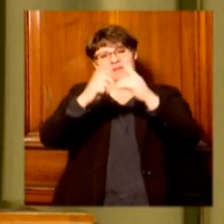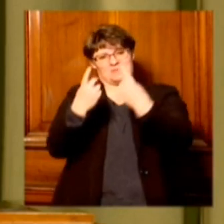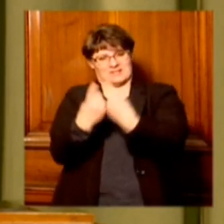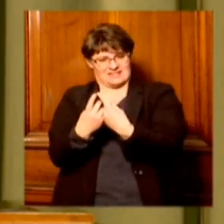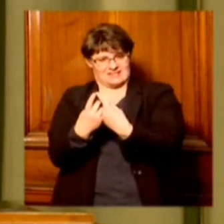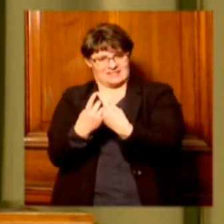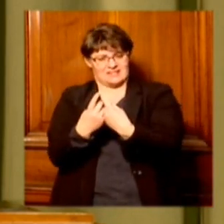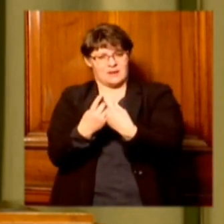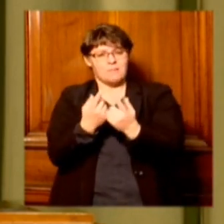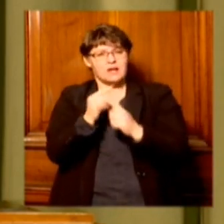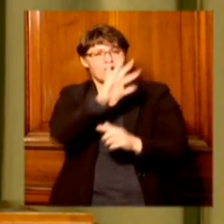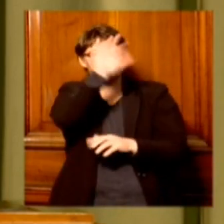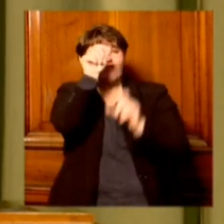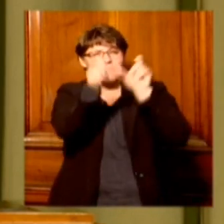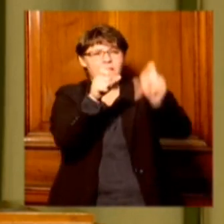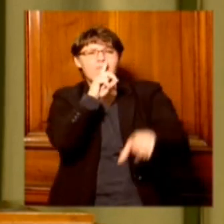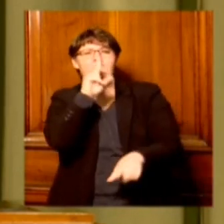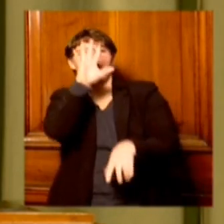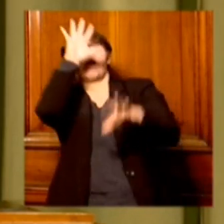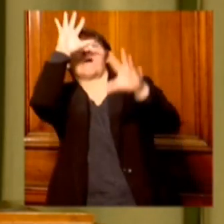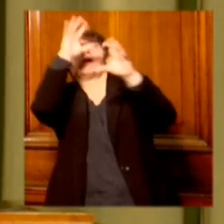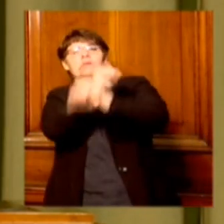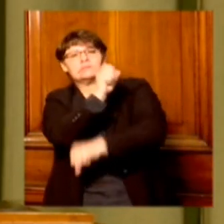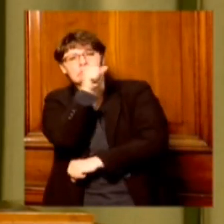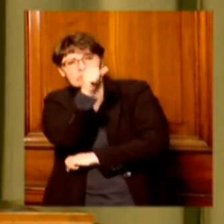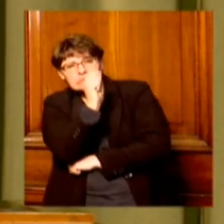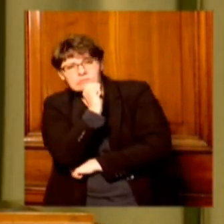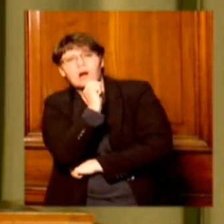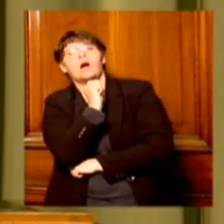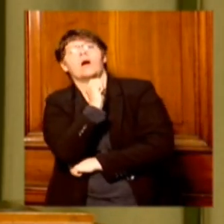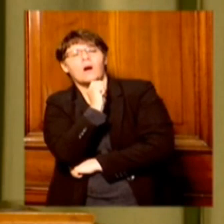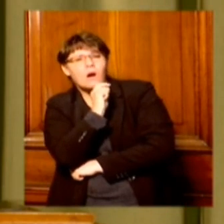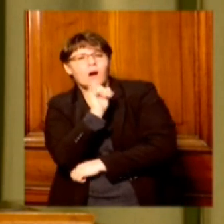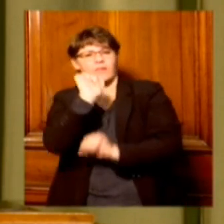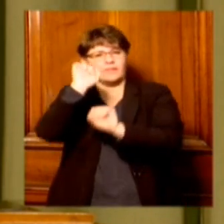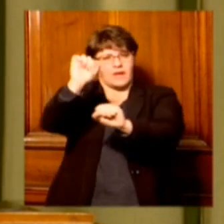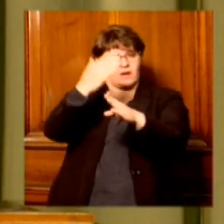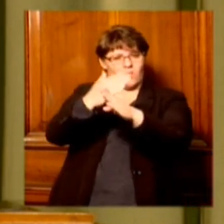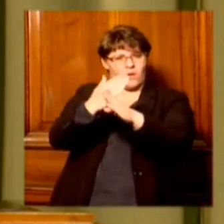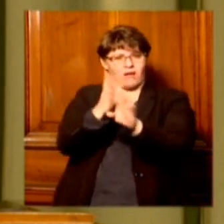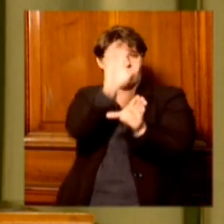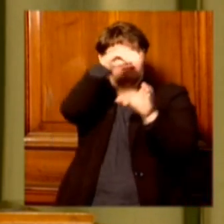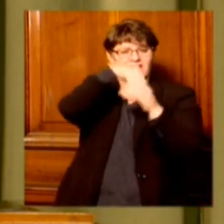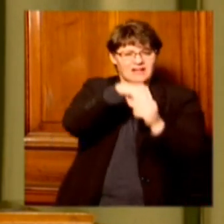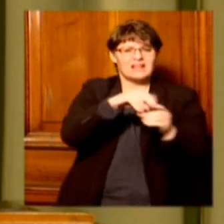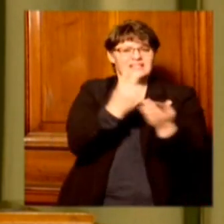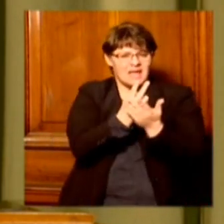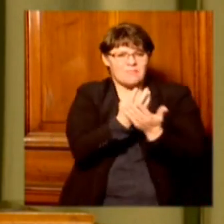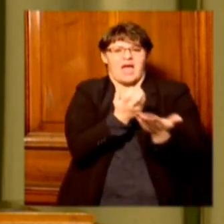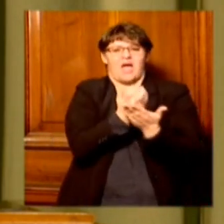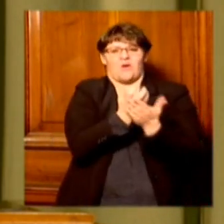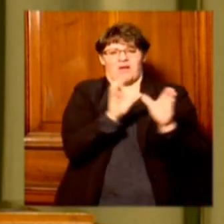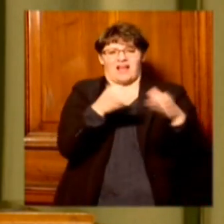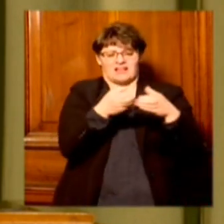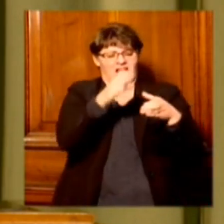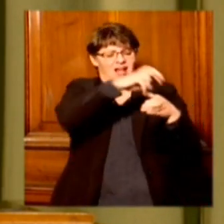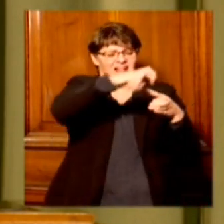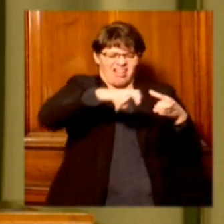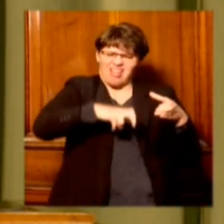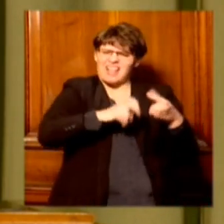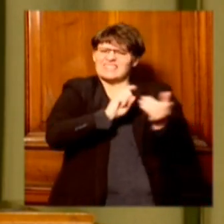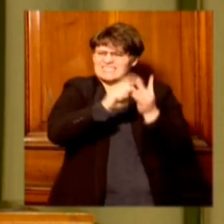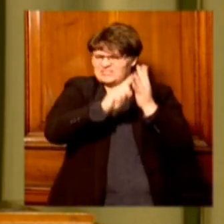Africa how in their areas of work, as part of the economic cluster, they are